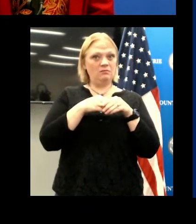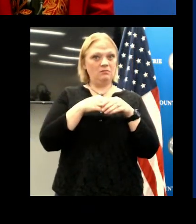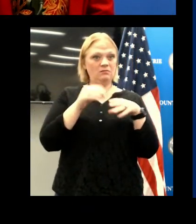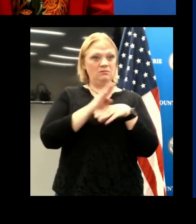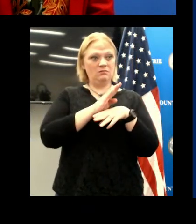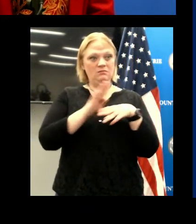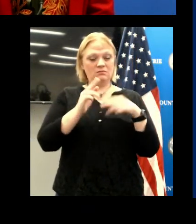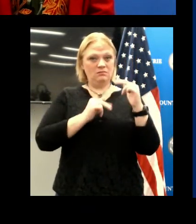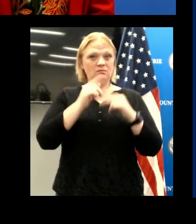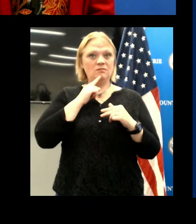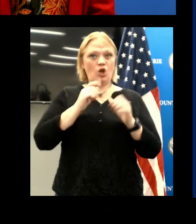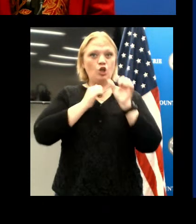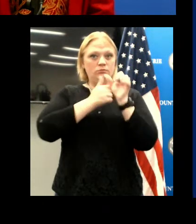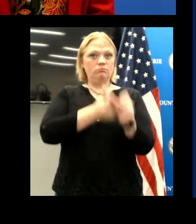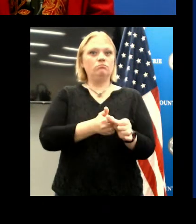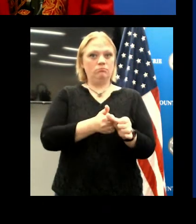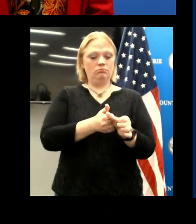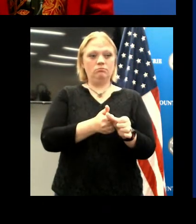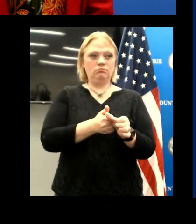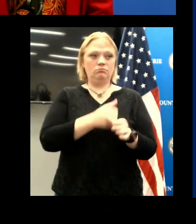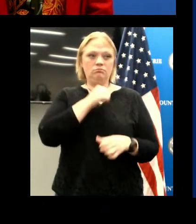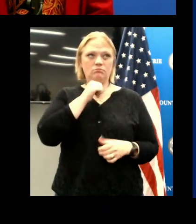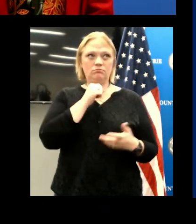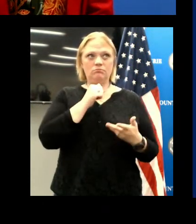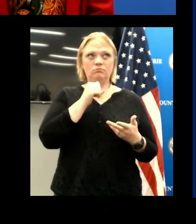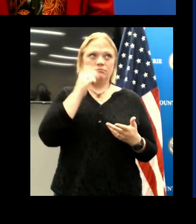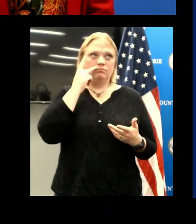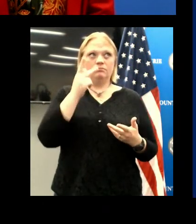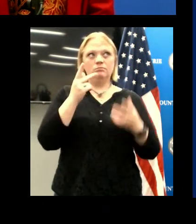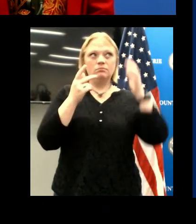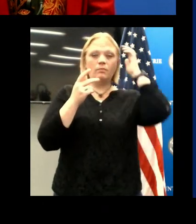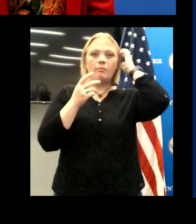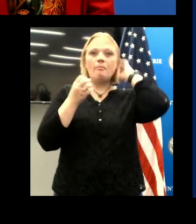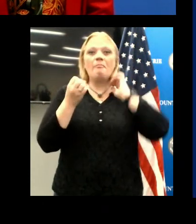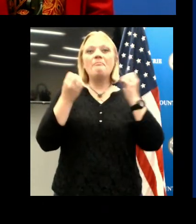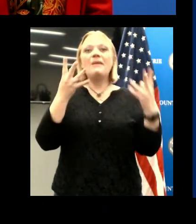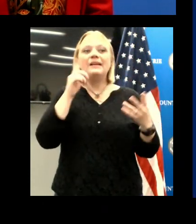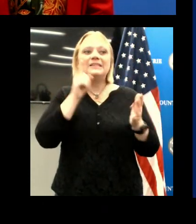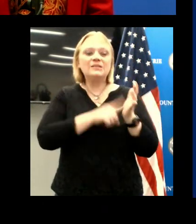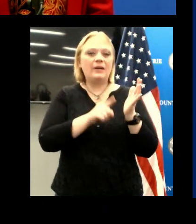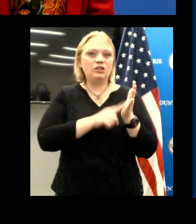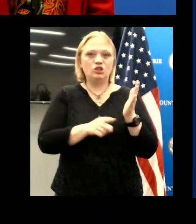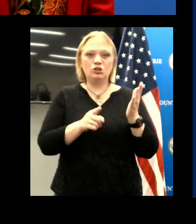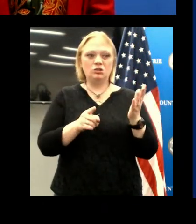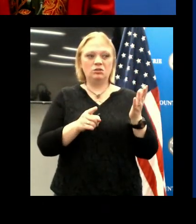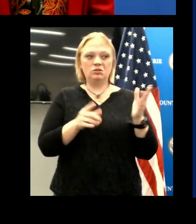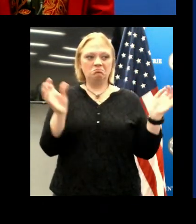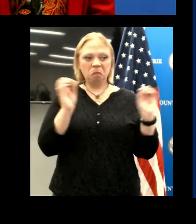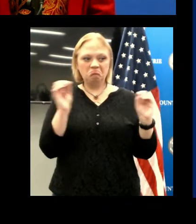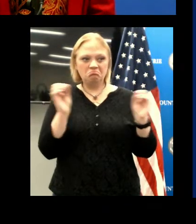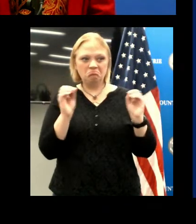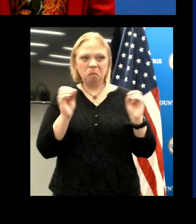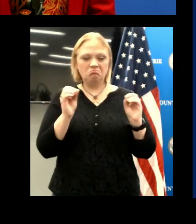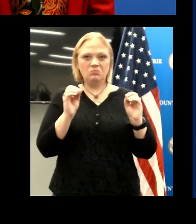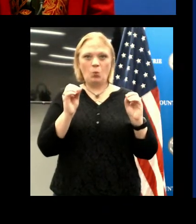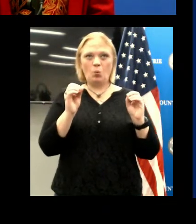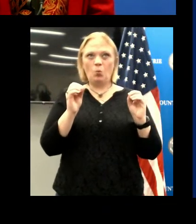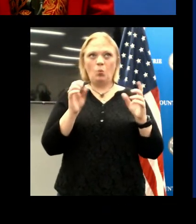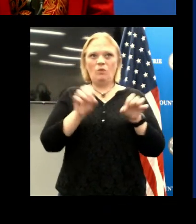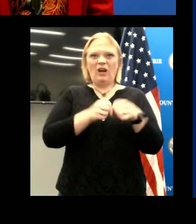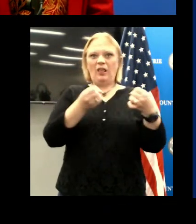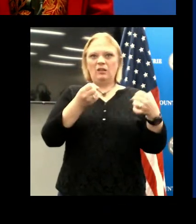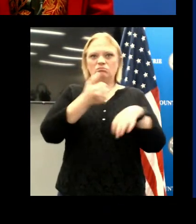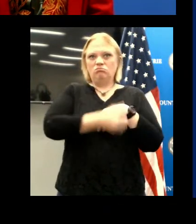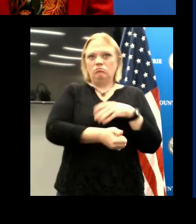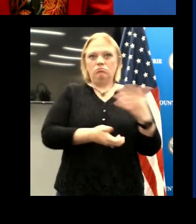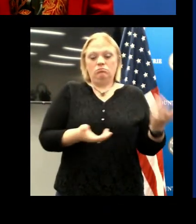in compliance, and we're really not seeing. We're seeing many inspections where we're not finding any type of